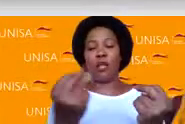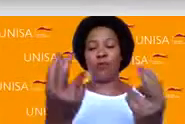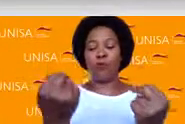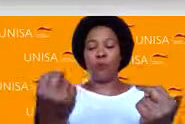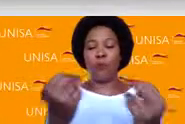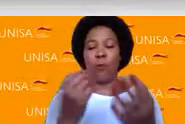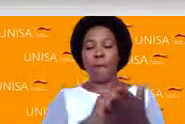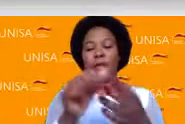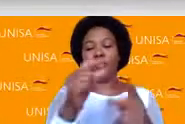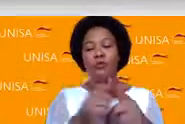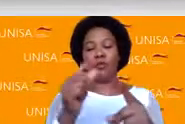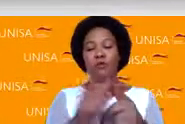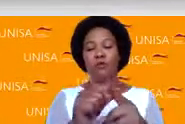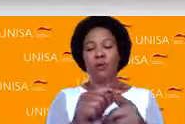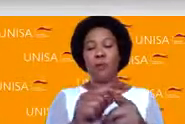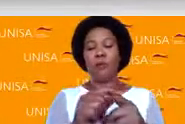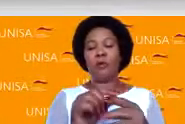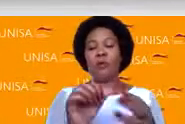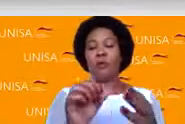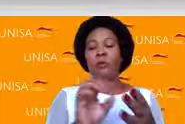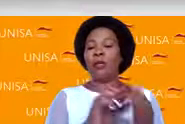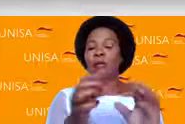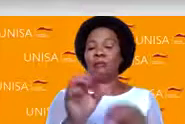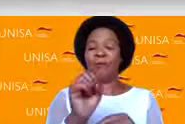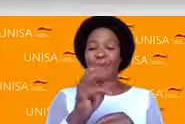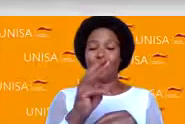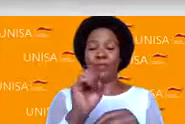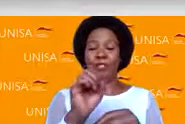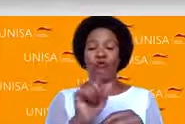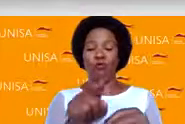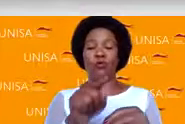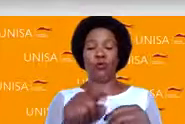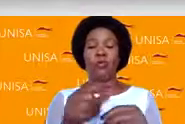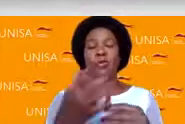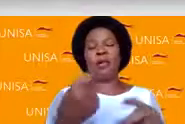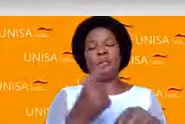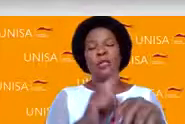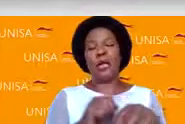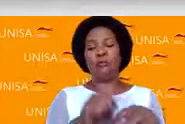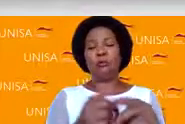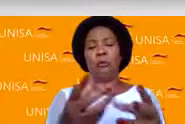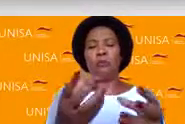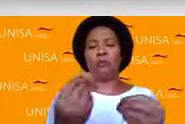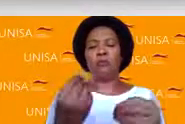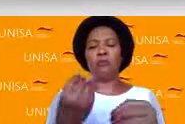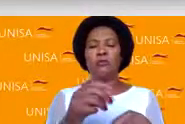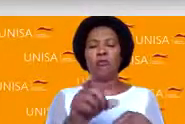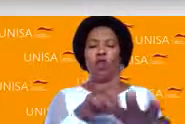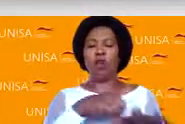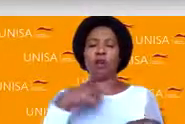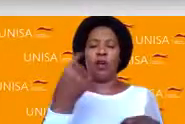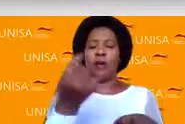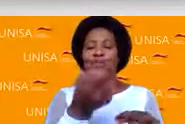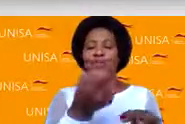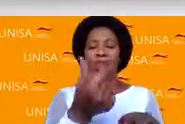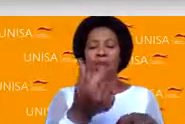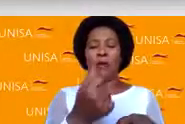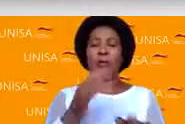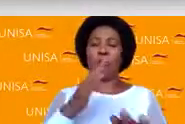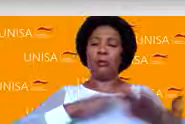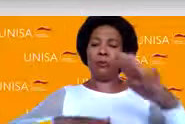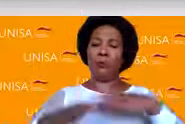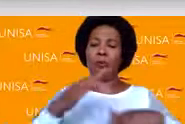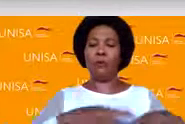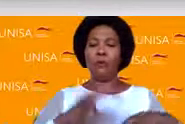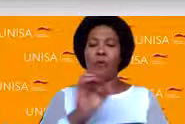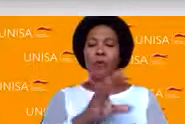be SMS to you. This SMSs can take some time to come through. So please be patient once you've claimed